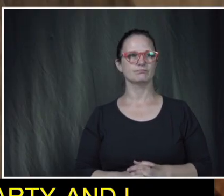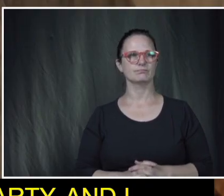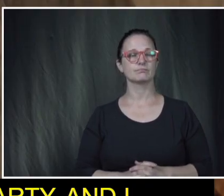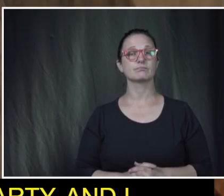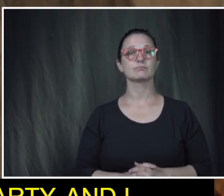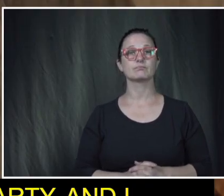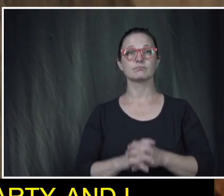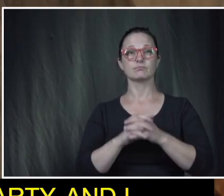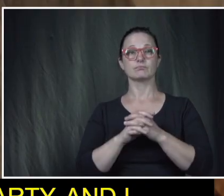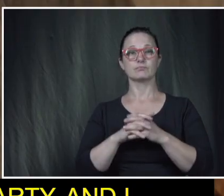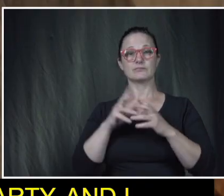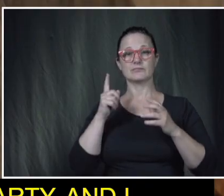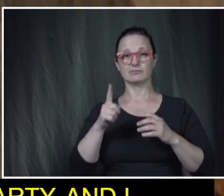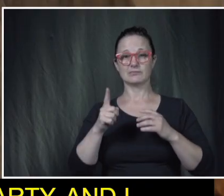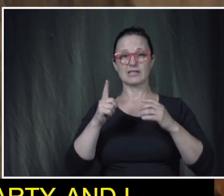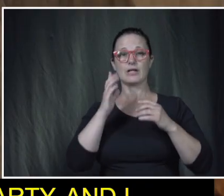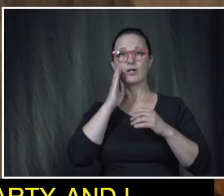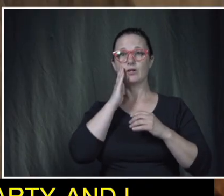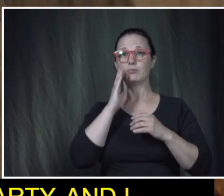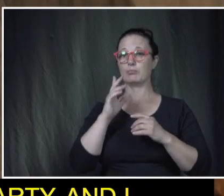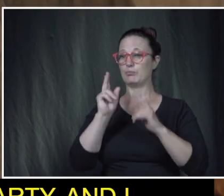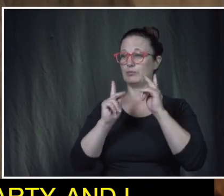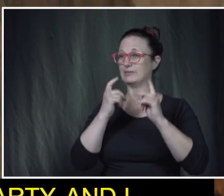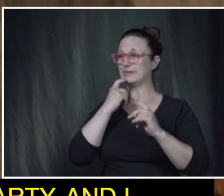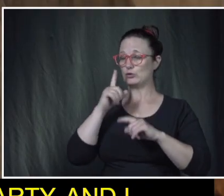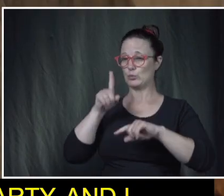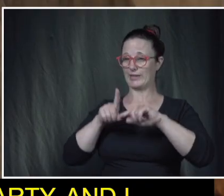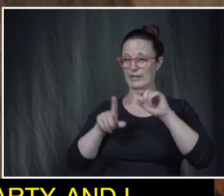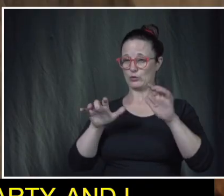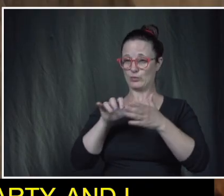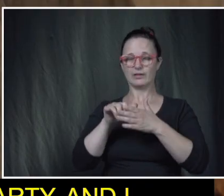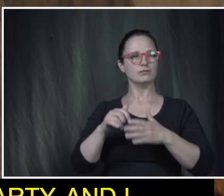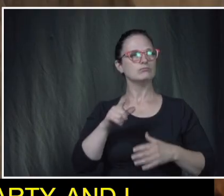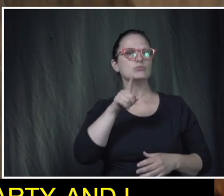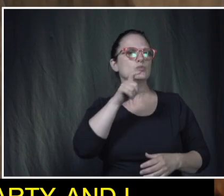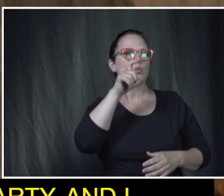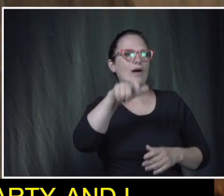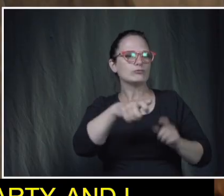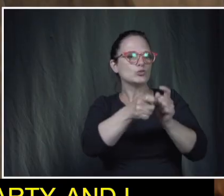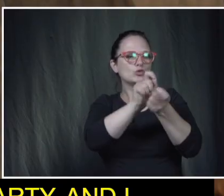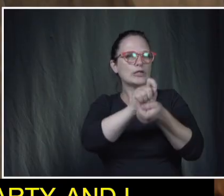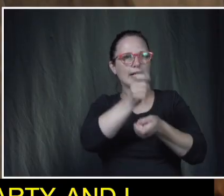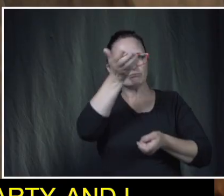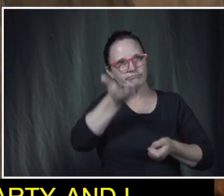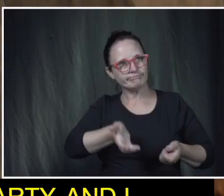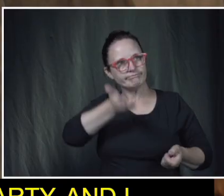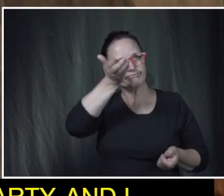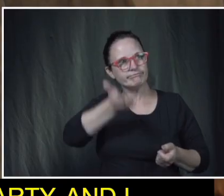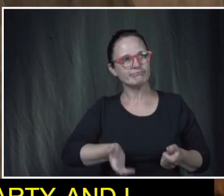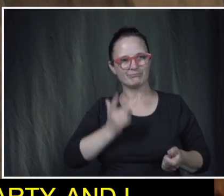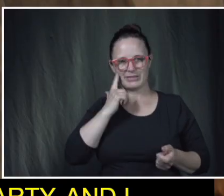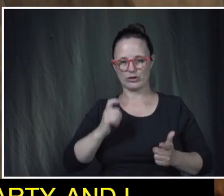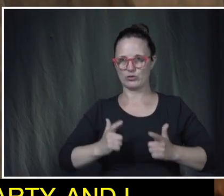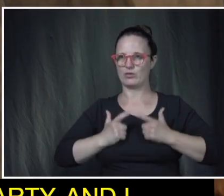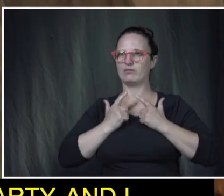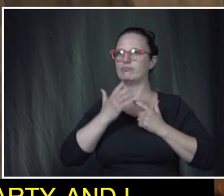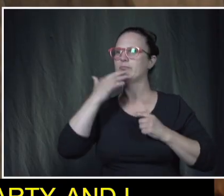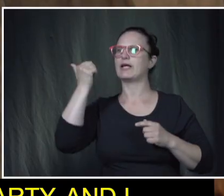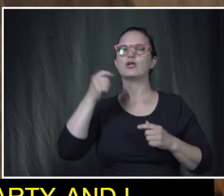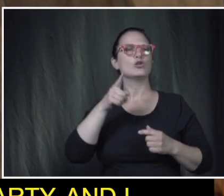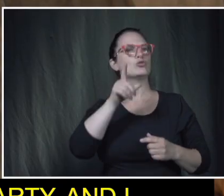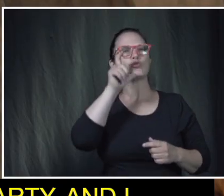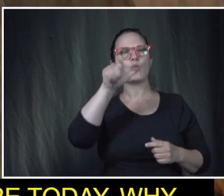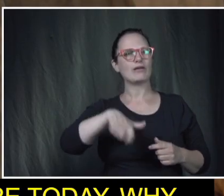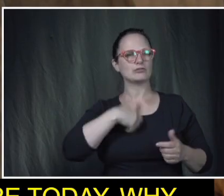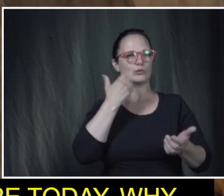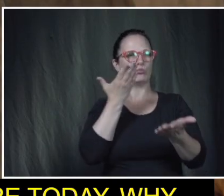Why leave the place that they said I couldn't make it from? You don't have to change who you are just because you're living better. You don't have to prove